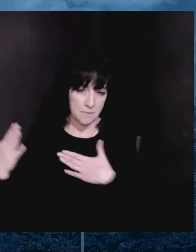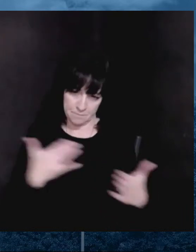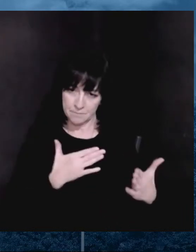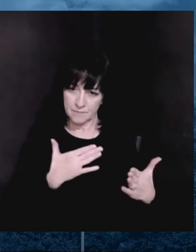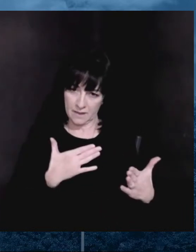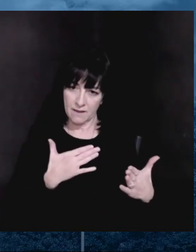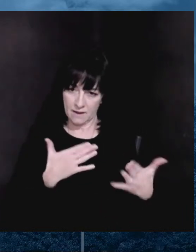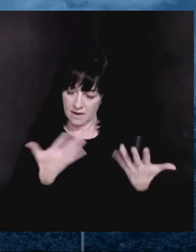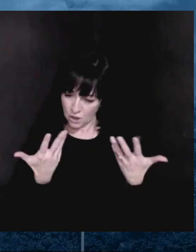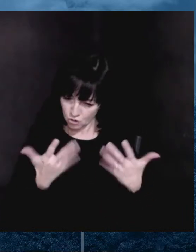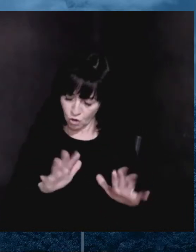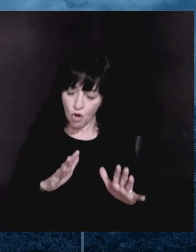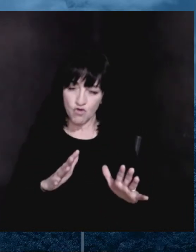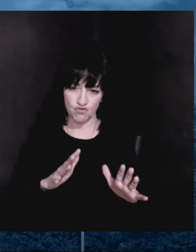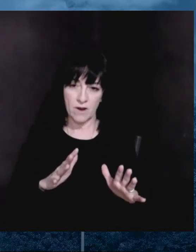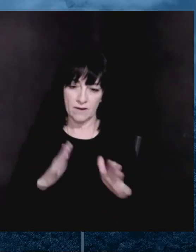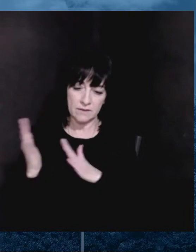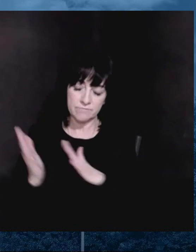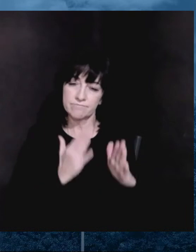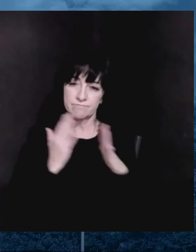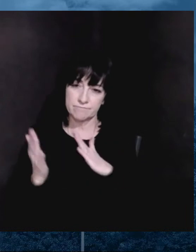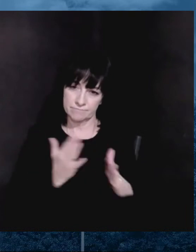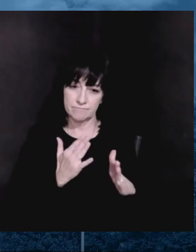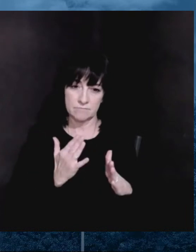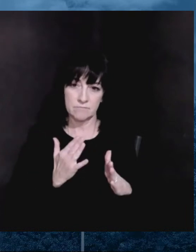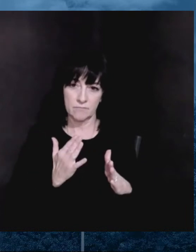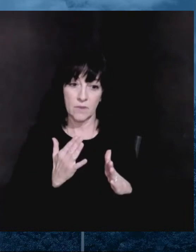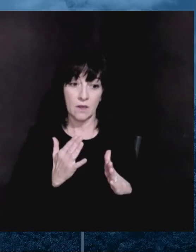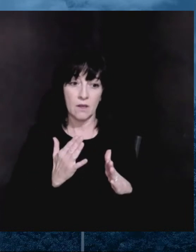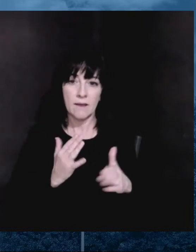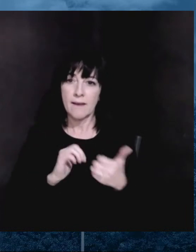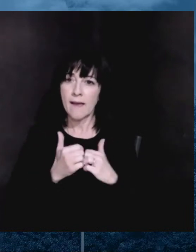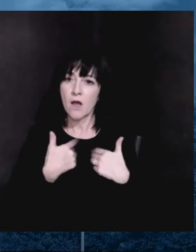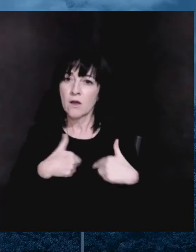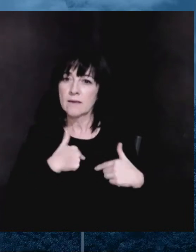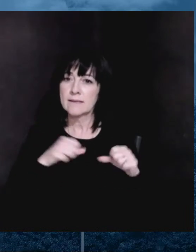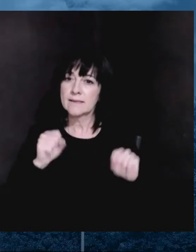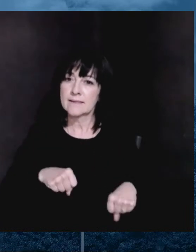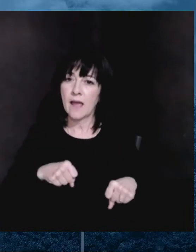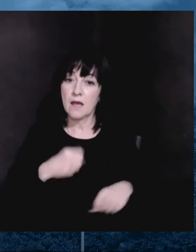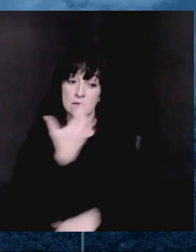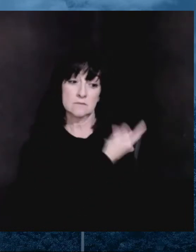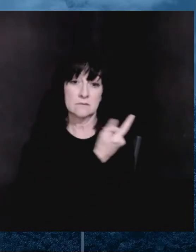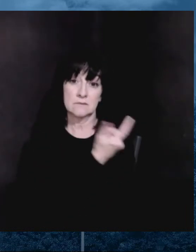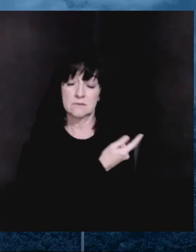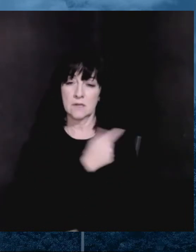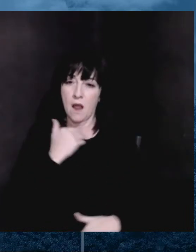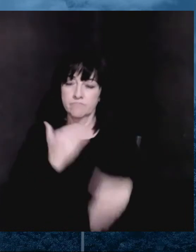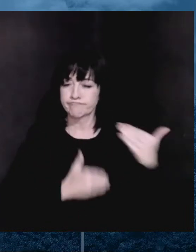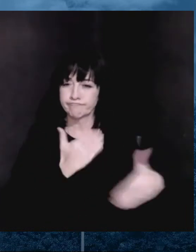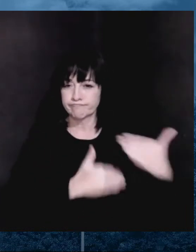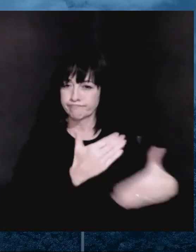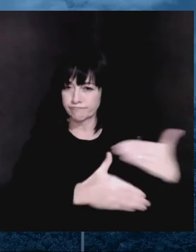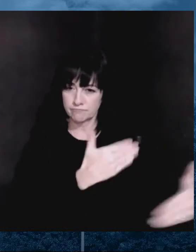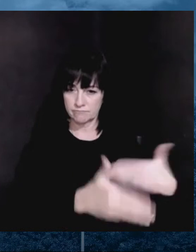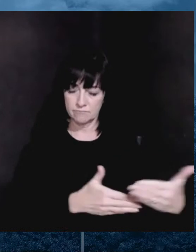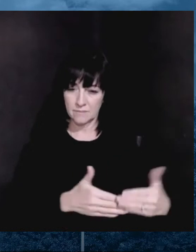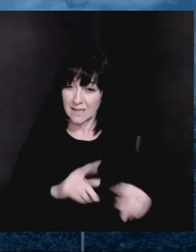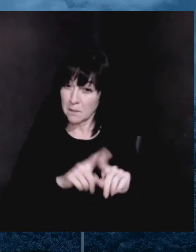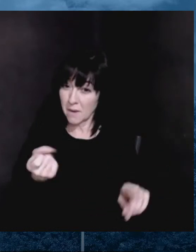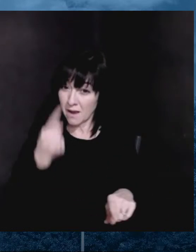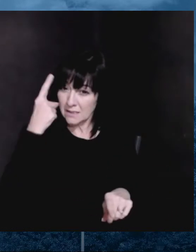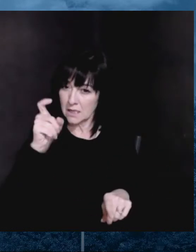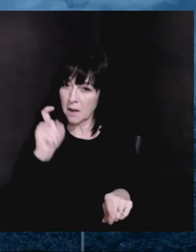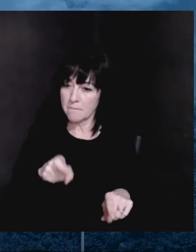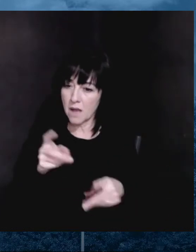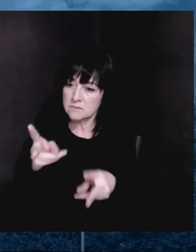administration of vaccine, reporting of vaccine to make sure it gets into our system, but also really ramping